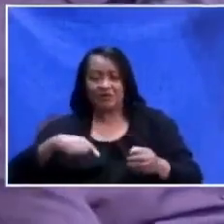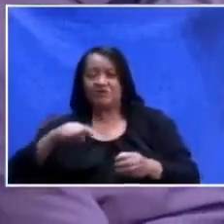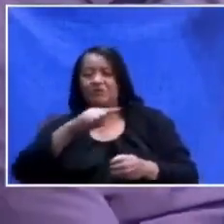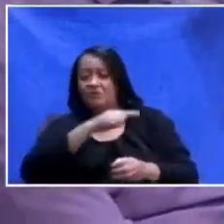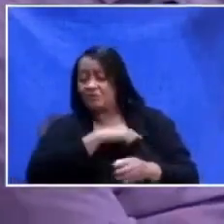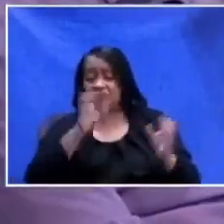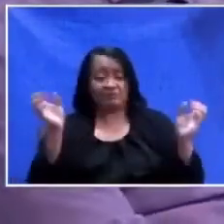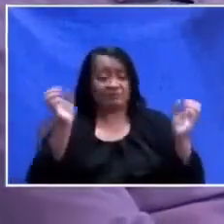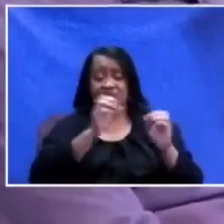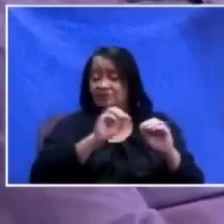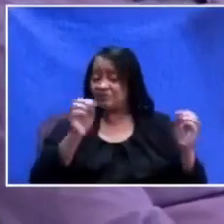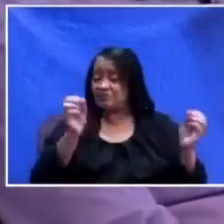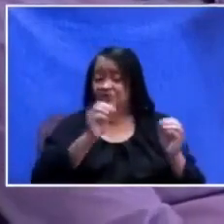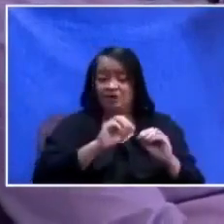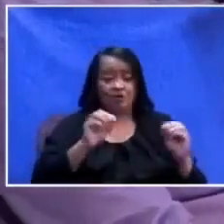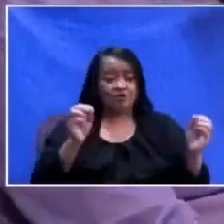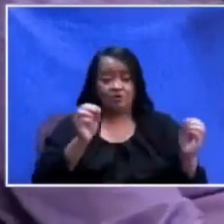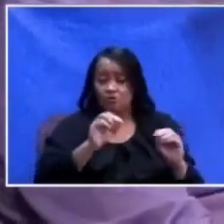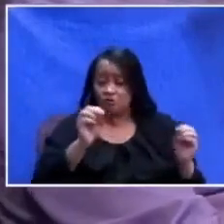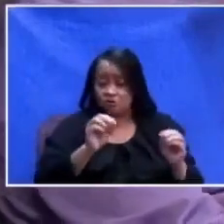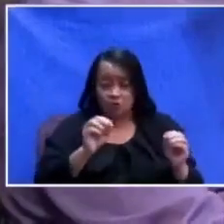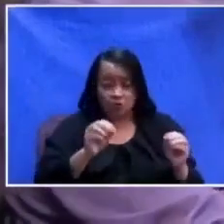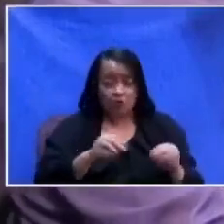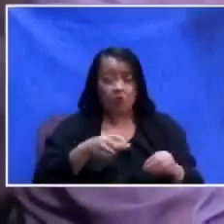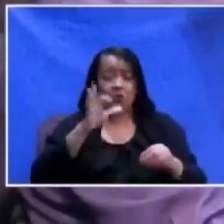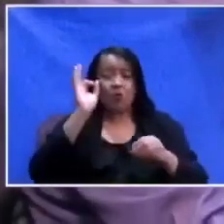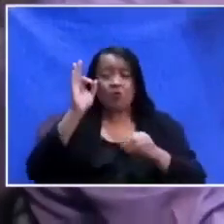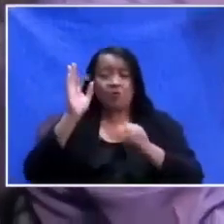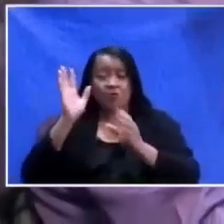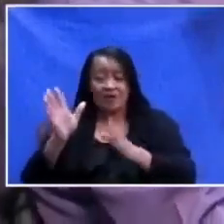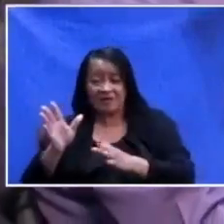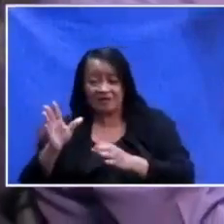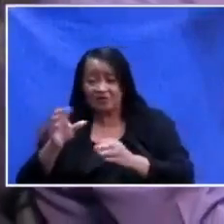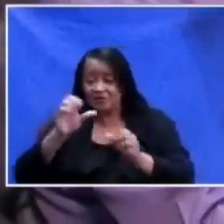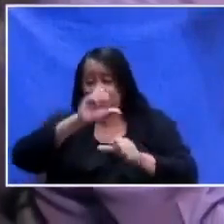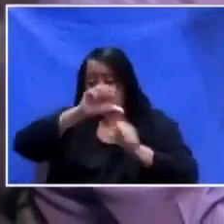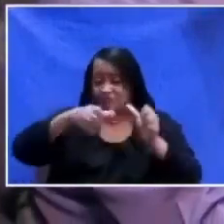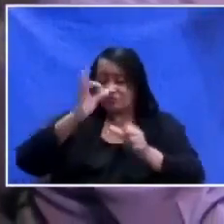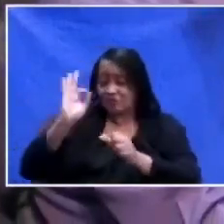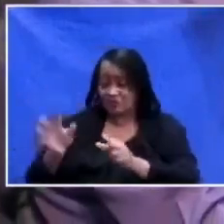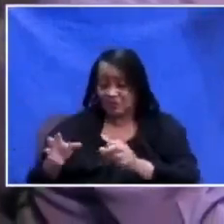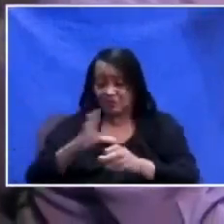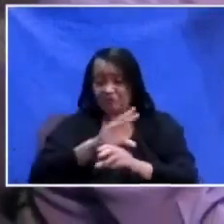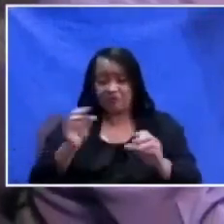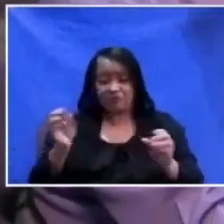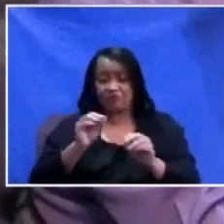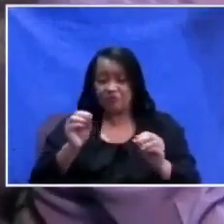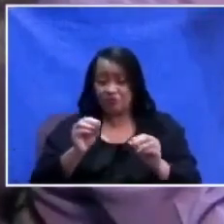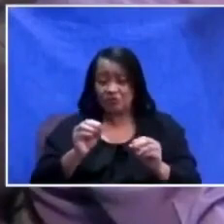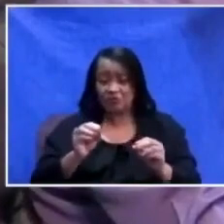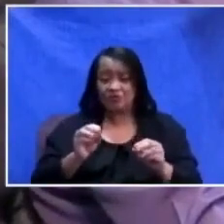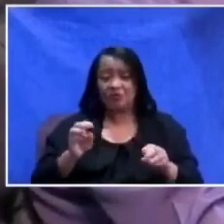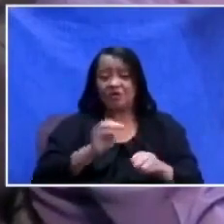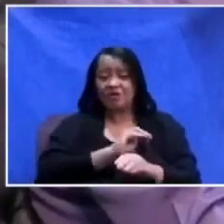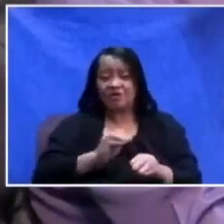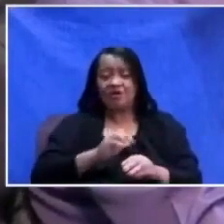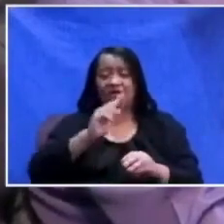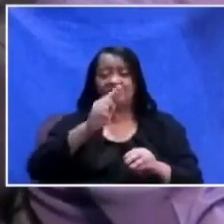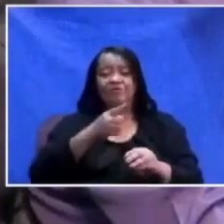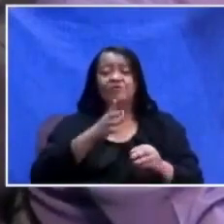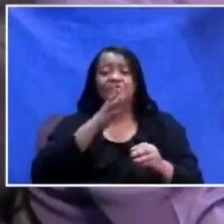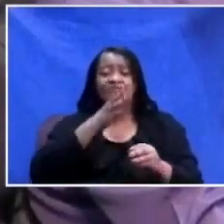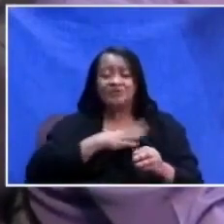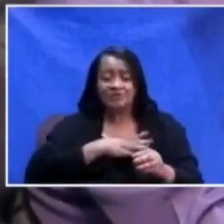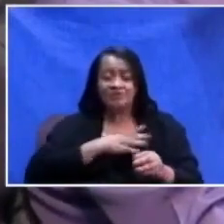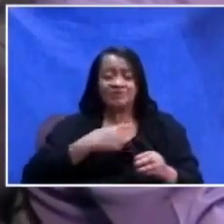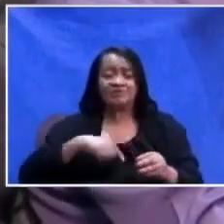were no, there were a lot of faithful deacons. So personally,